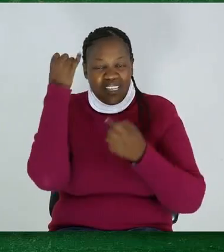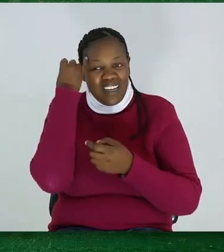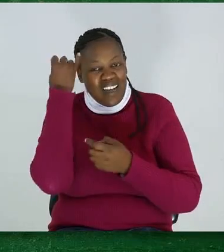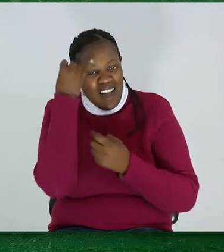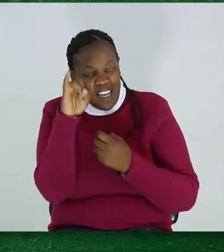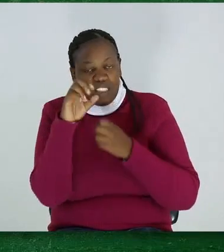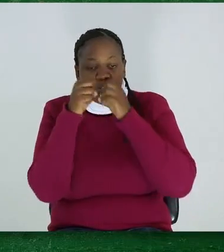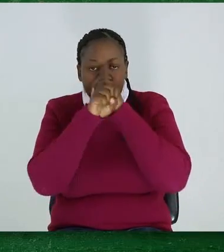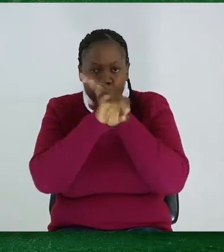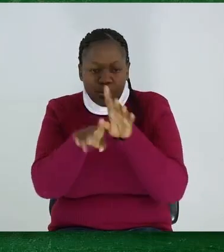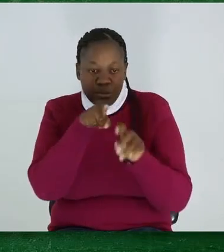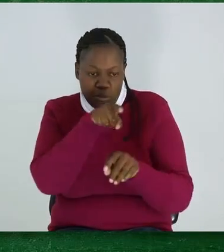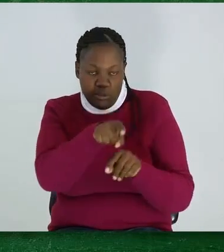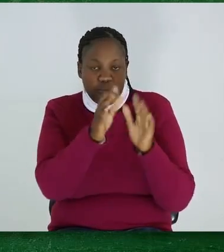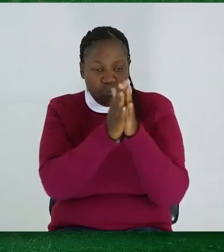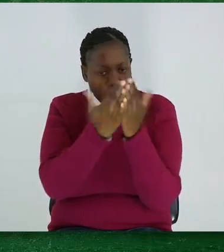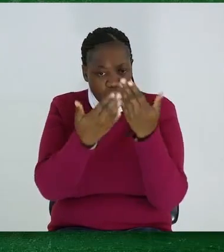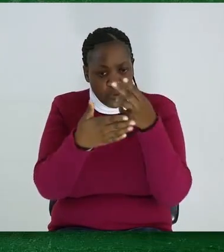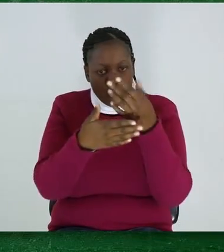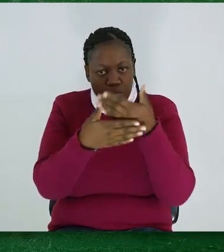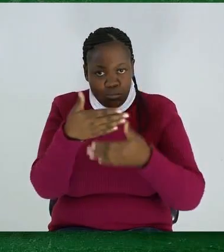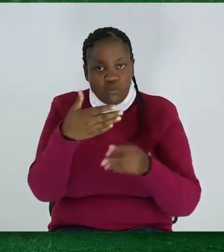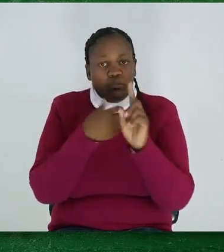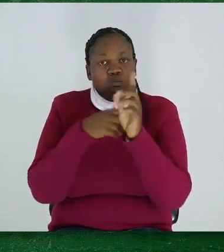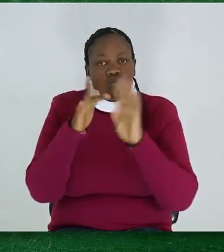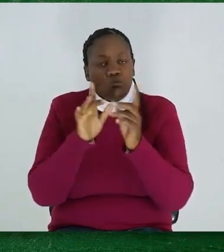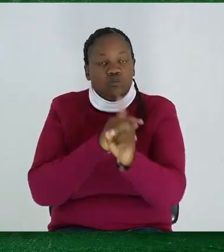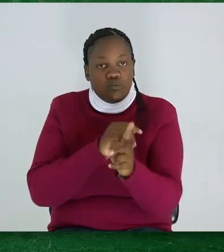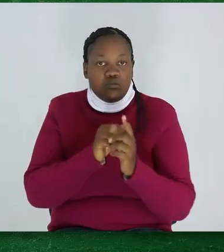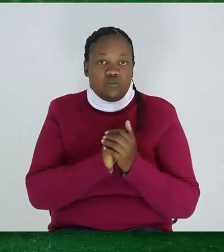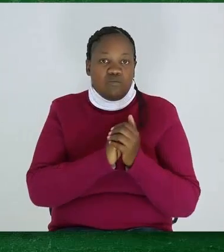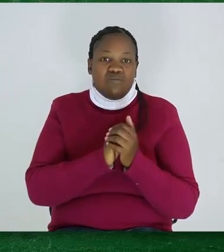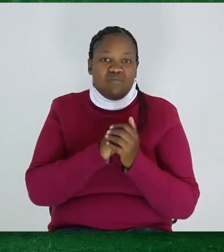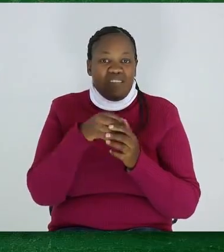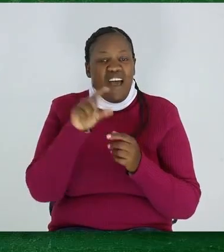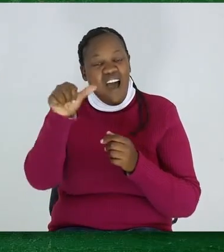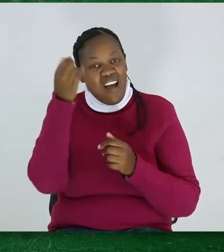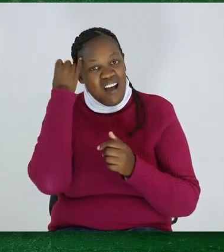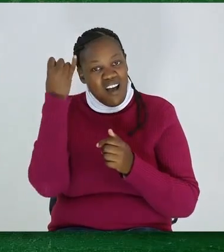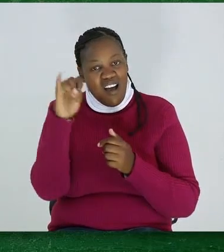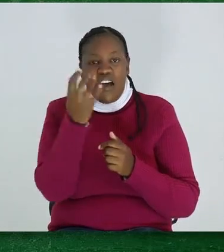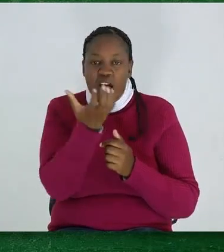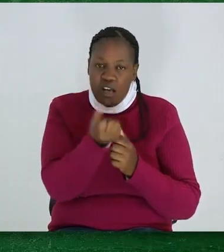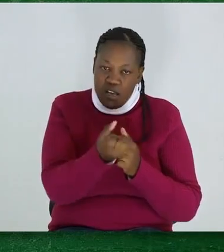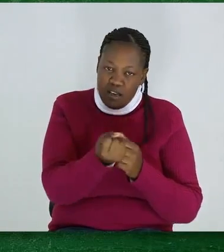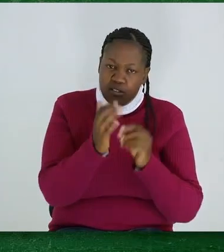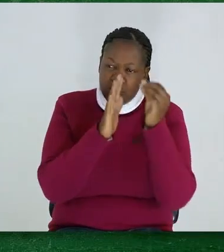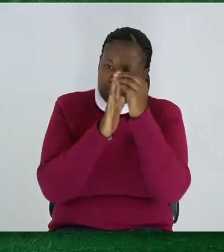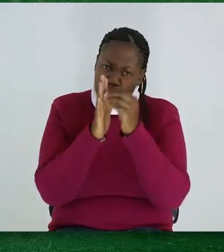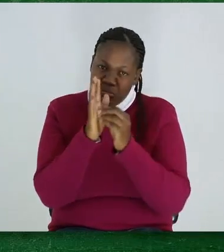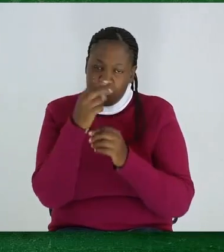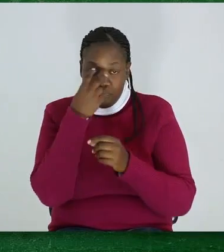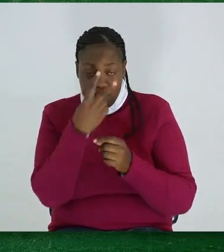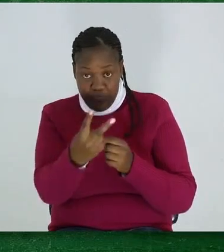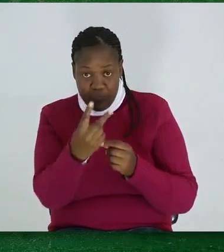main idea or message in the novel. Along with these elements, there are several other elements: point of view,